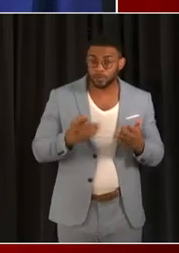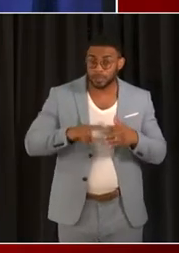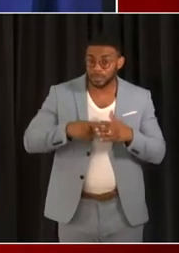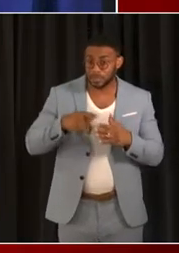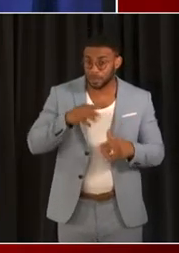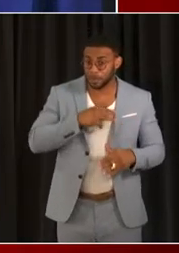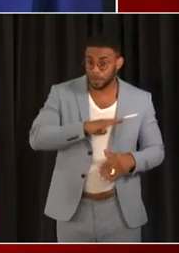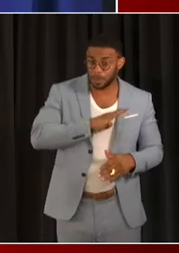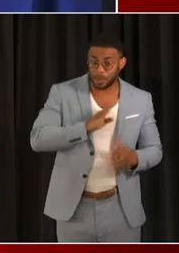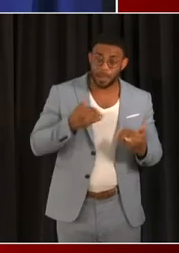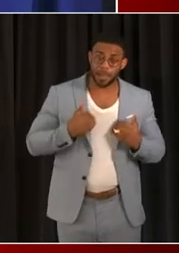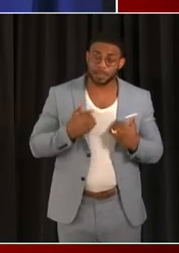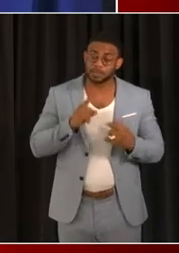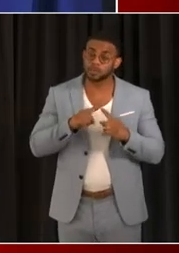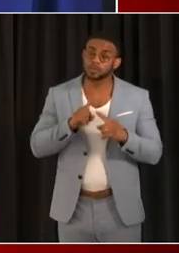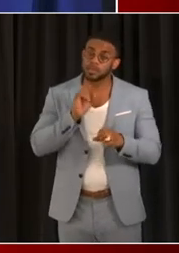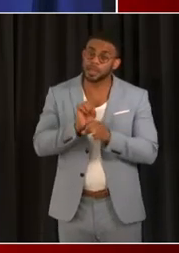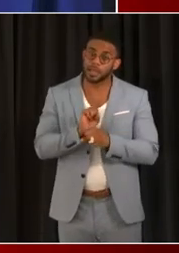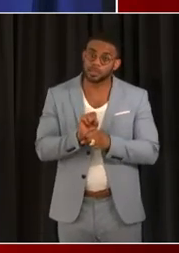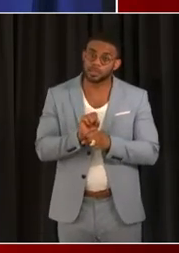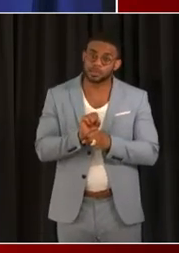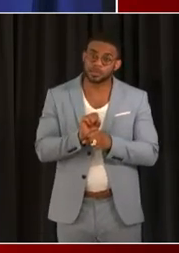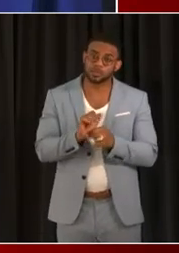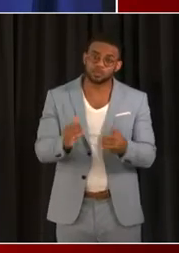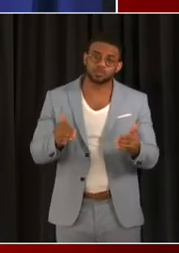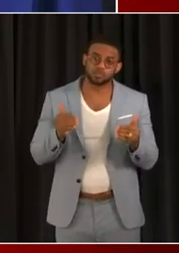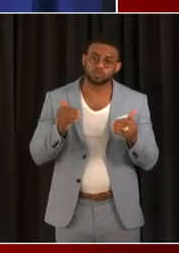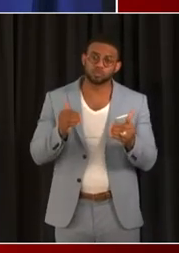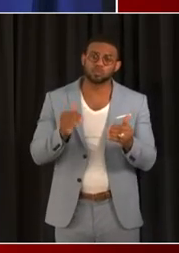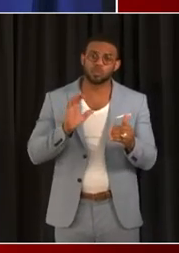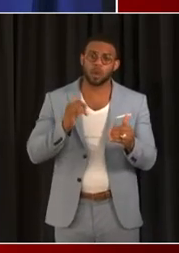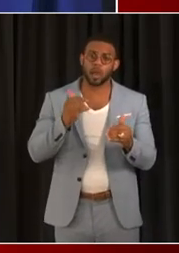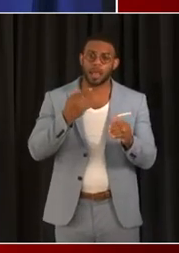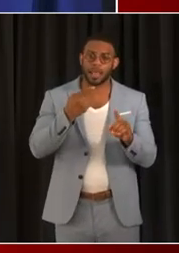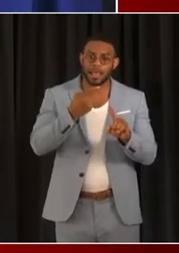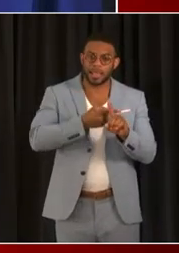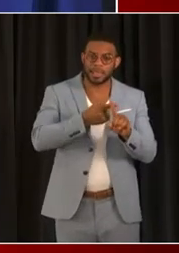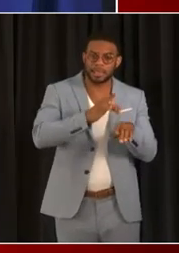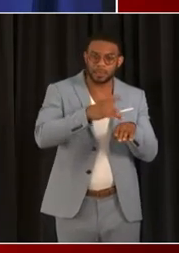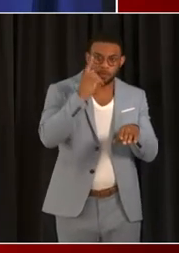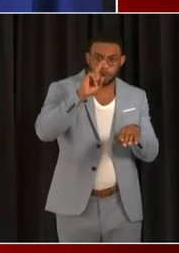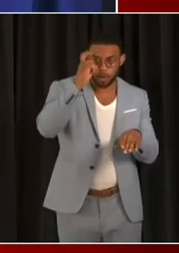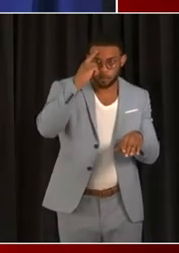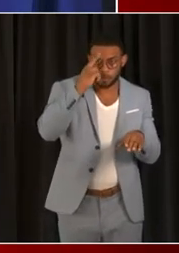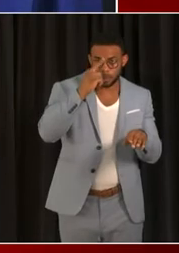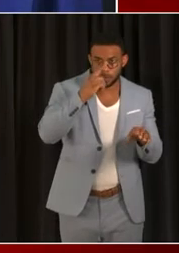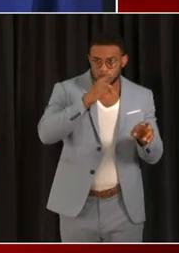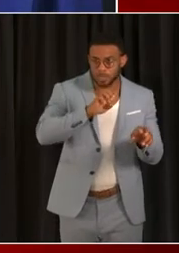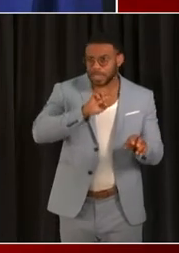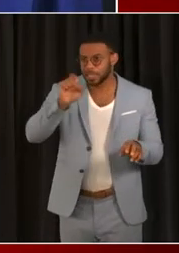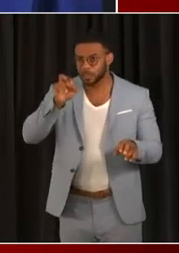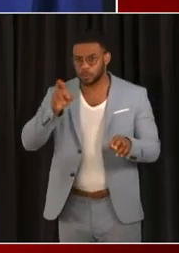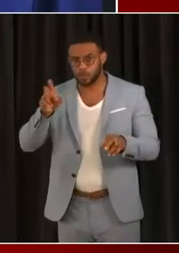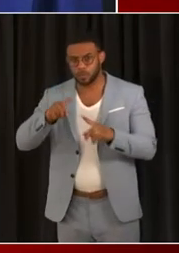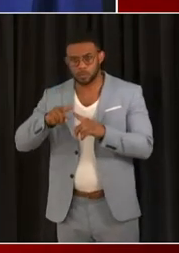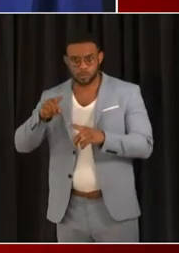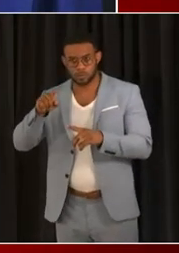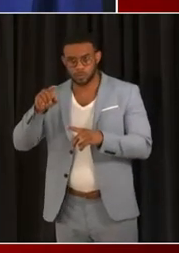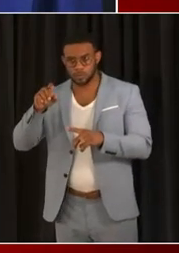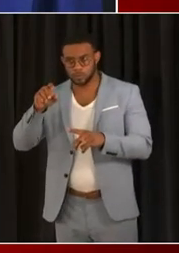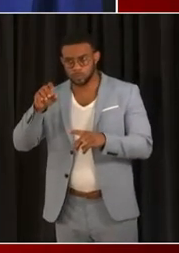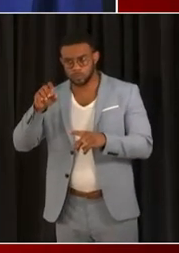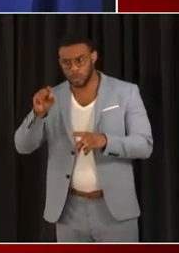of the initiatives Mayor Bowser has is to actually move our leased space for government east of the river so